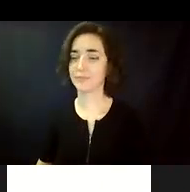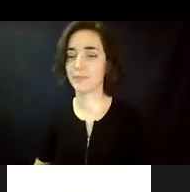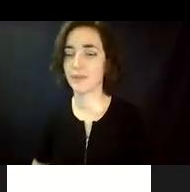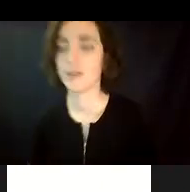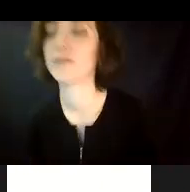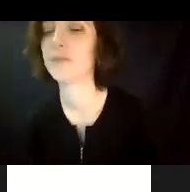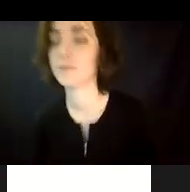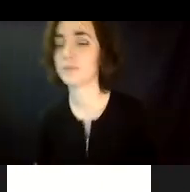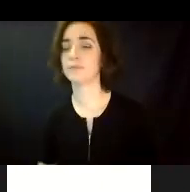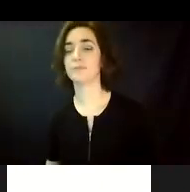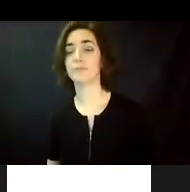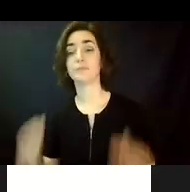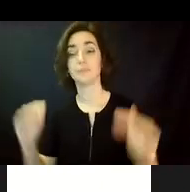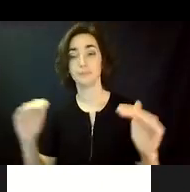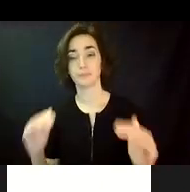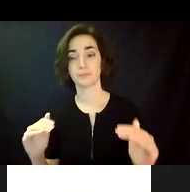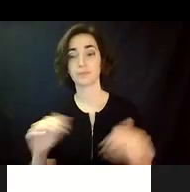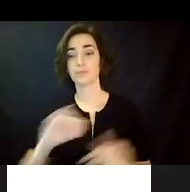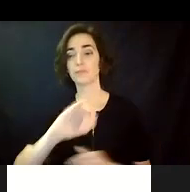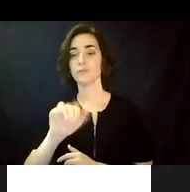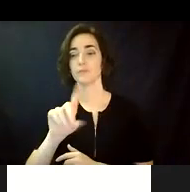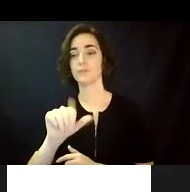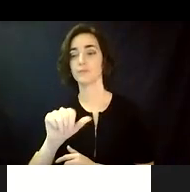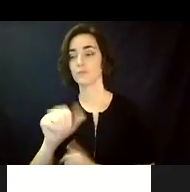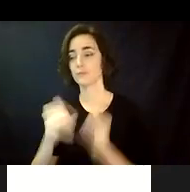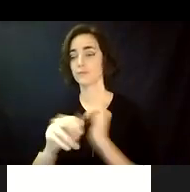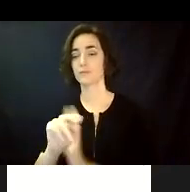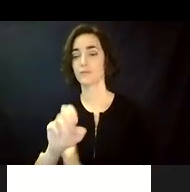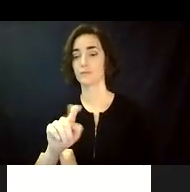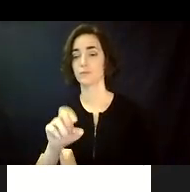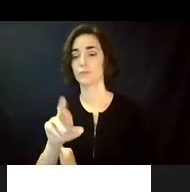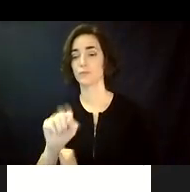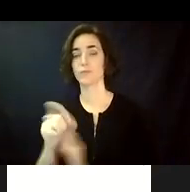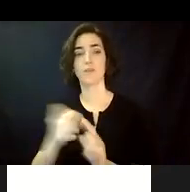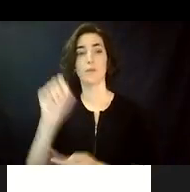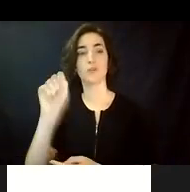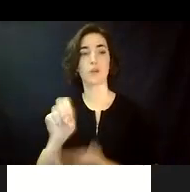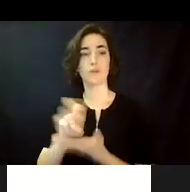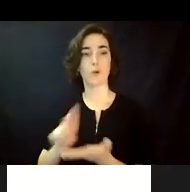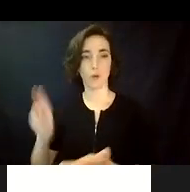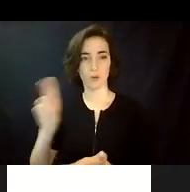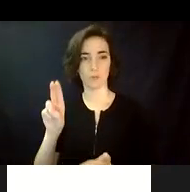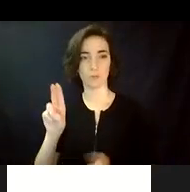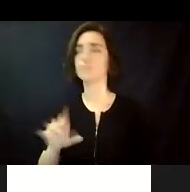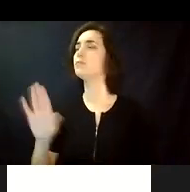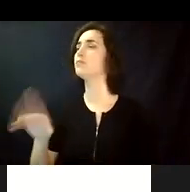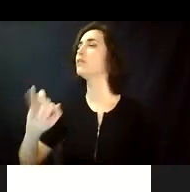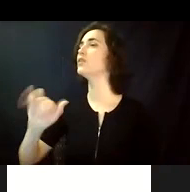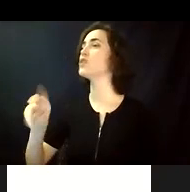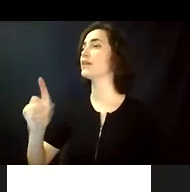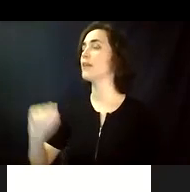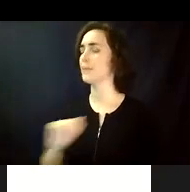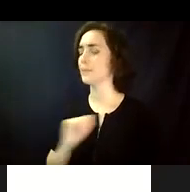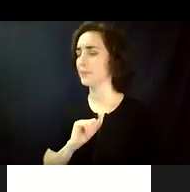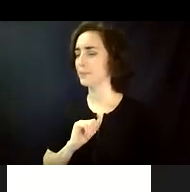Next, we have Jada Neders from Southern University. Jada, how can the rights of students